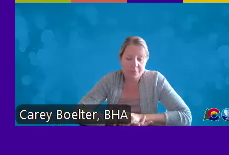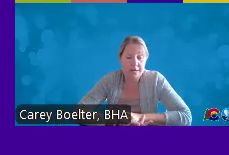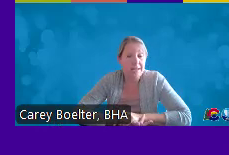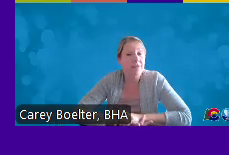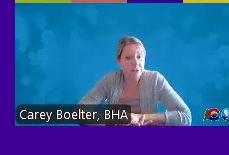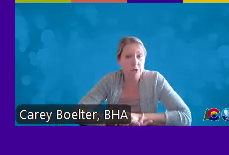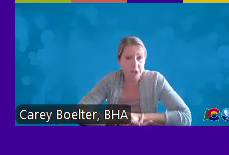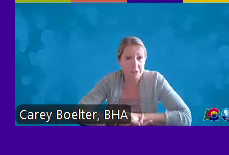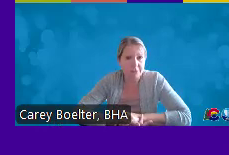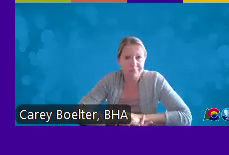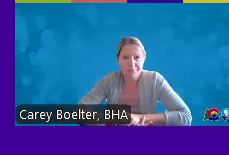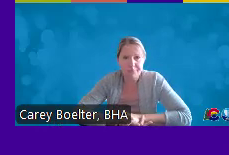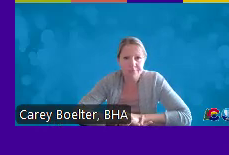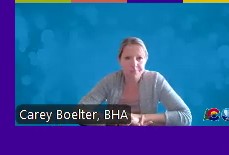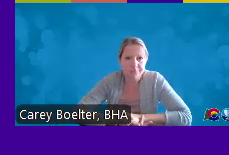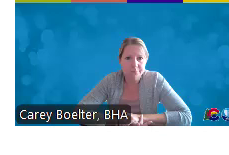crisis assessment and the instructions.